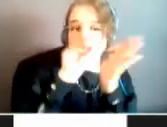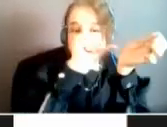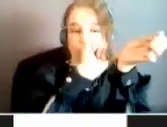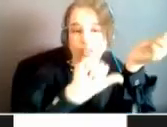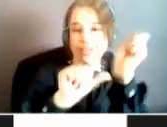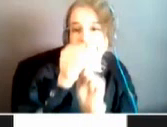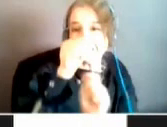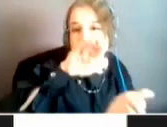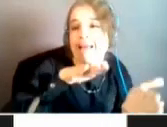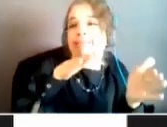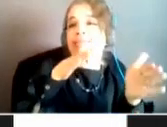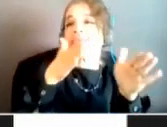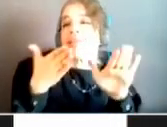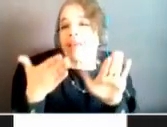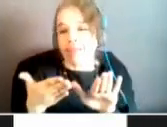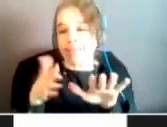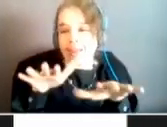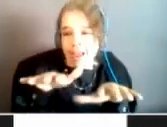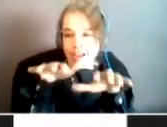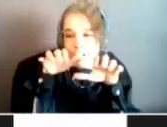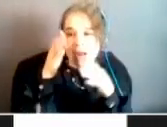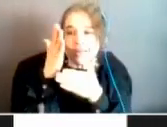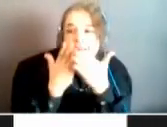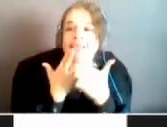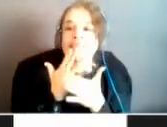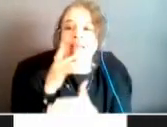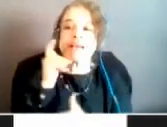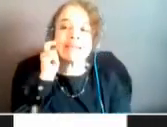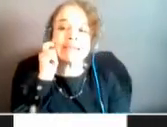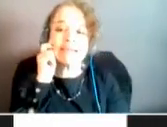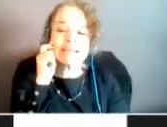suicide deaths among some racial and ethnic